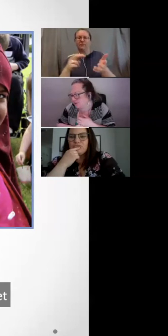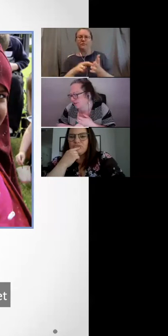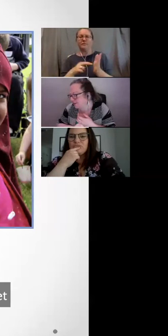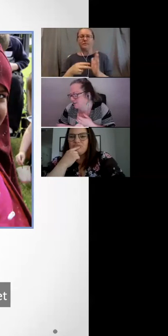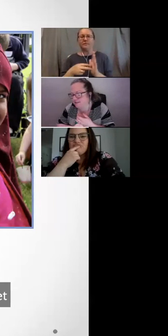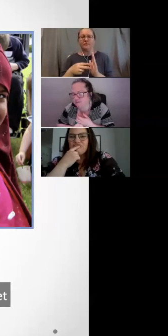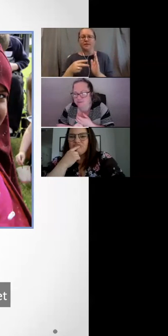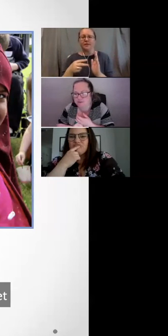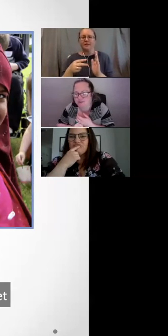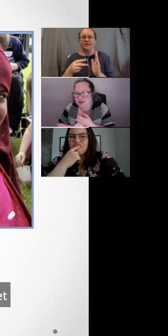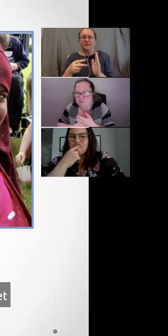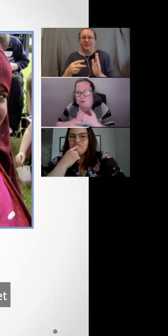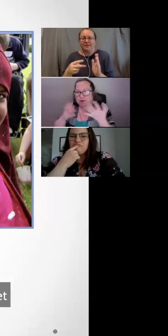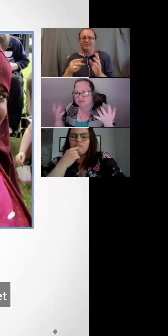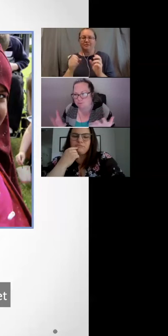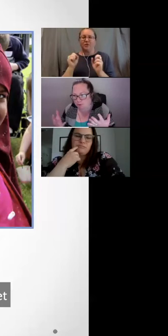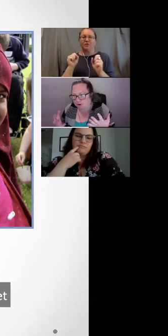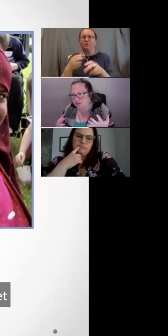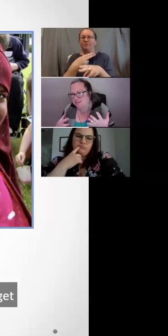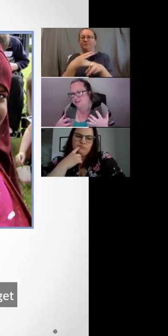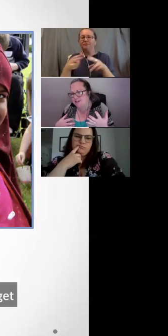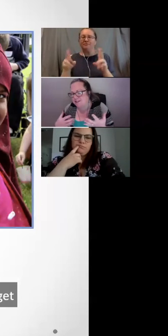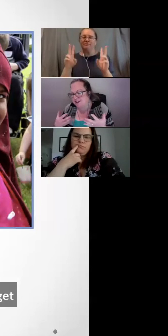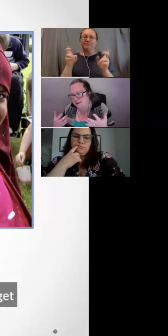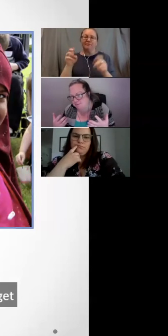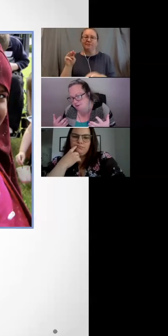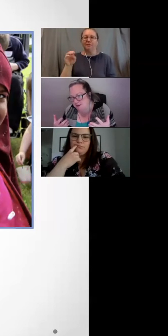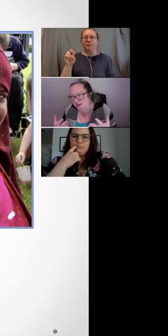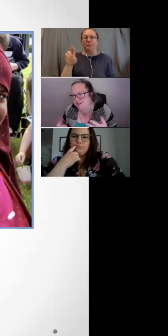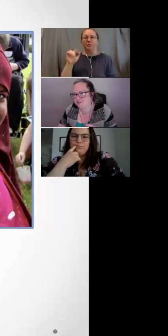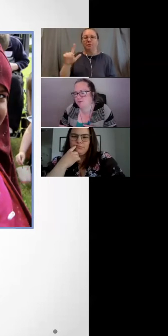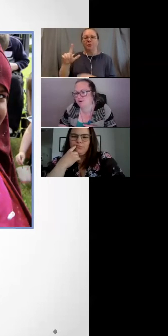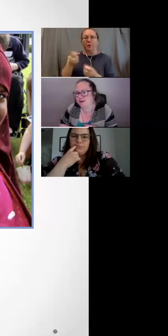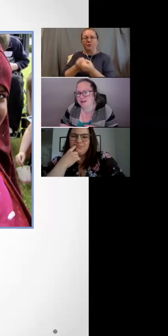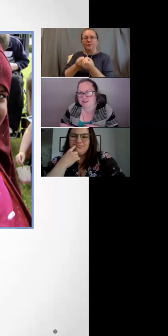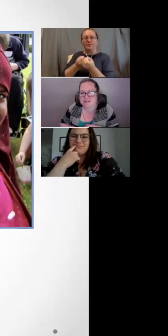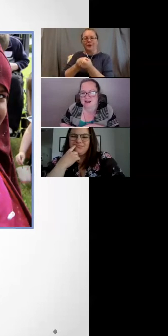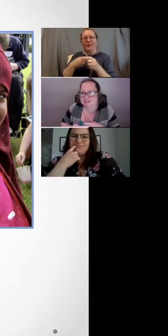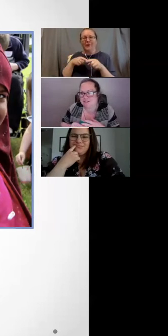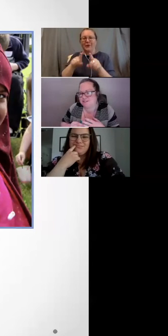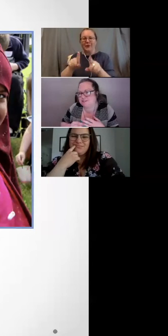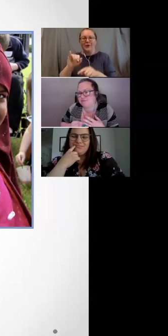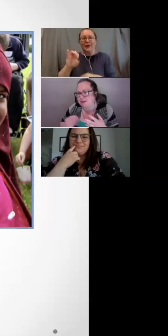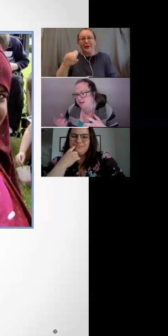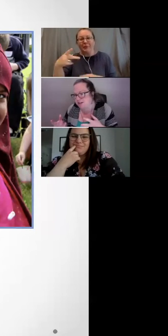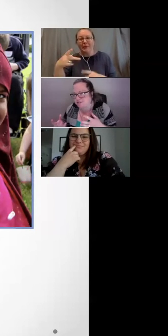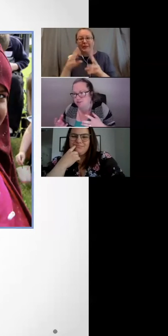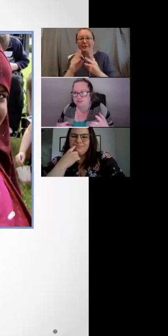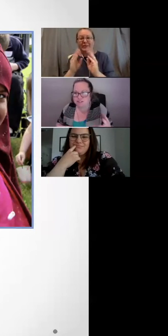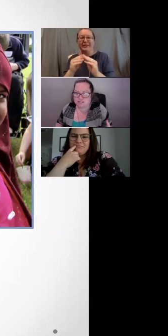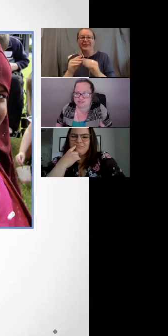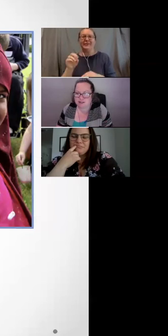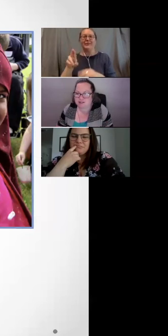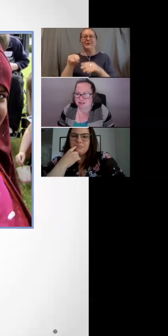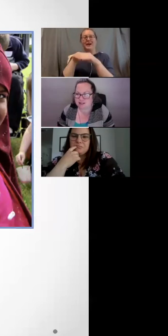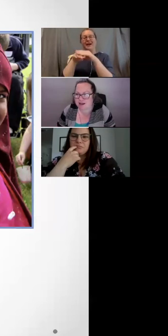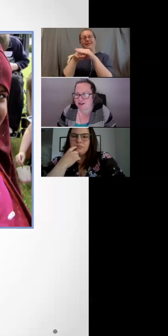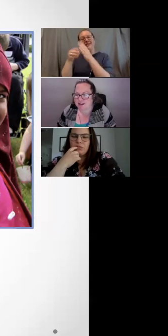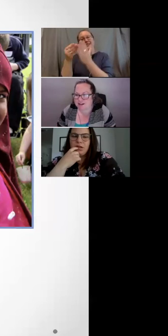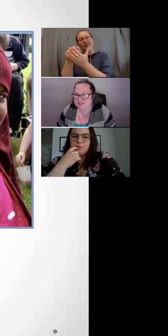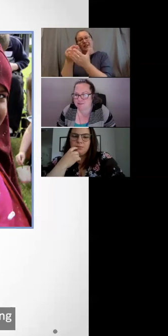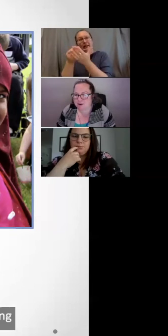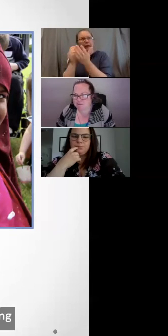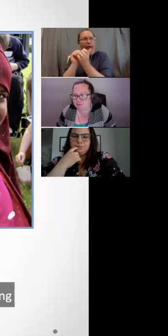for that moral support in the IEP meetings, or to access funding services and things like